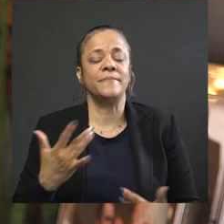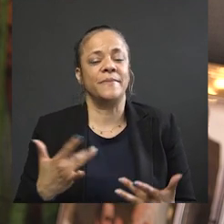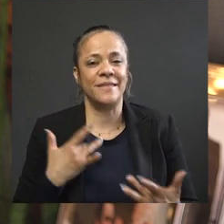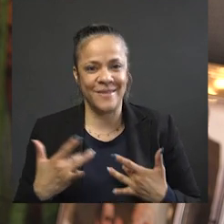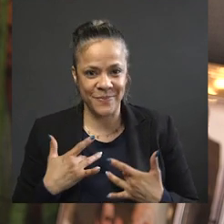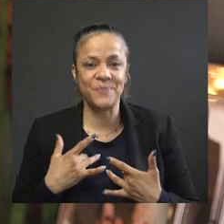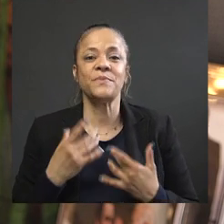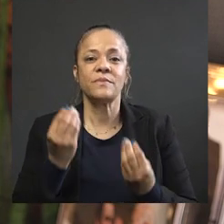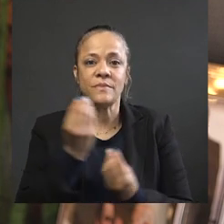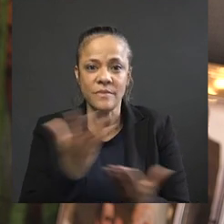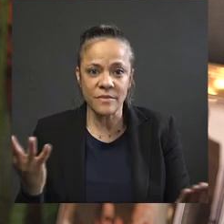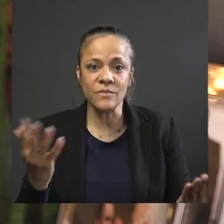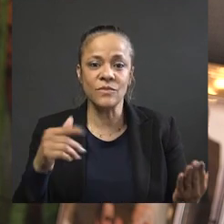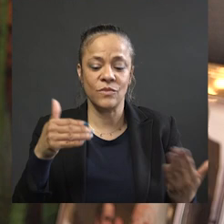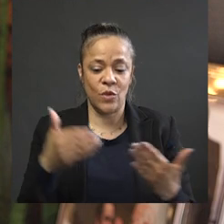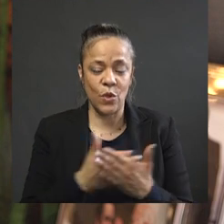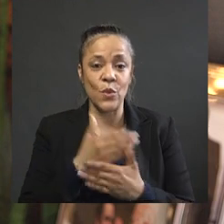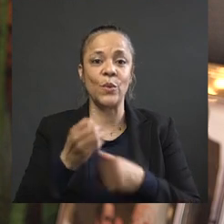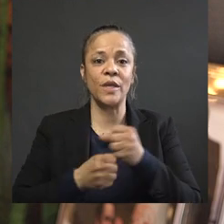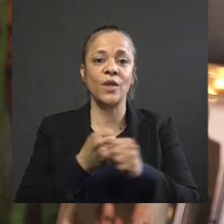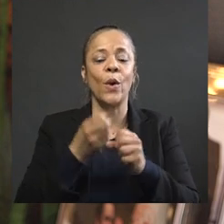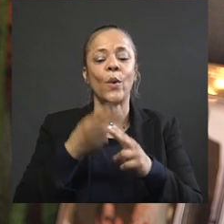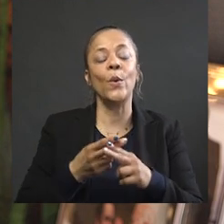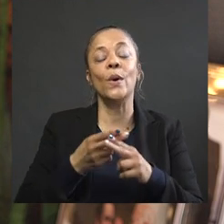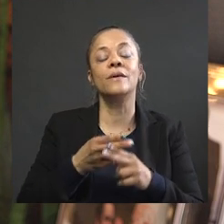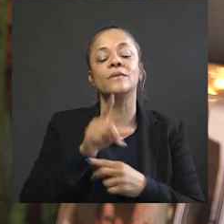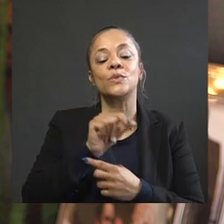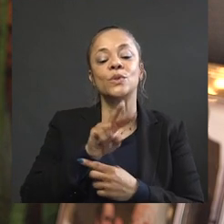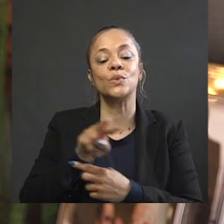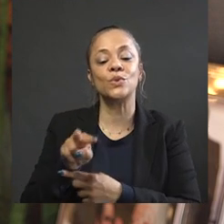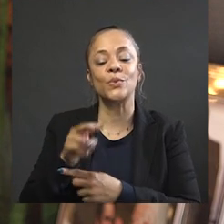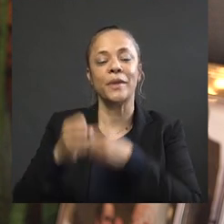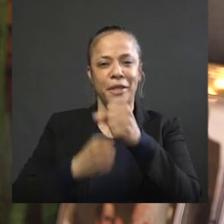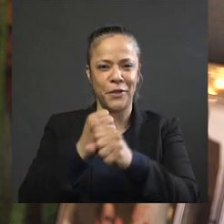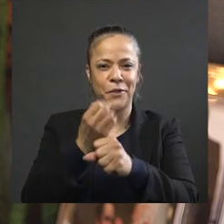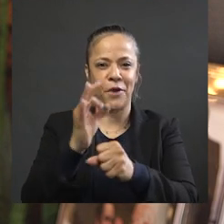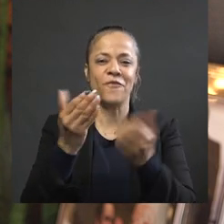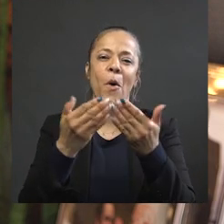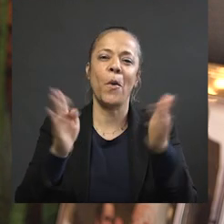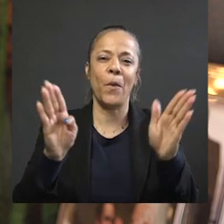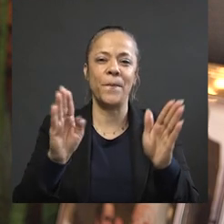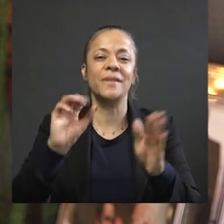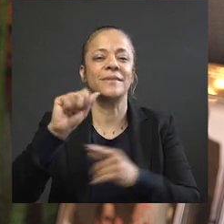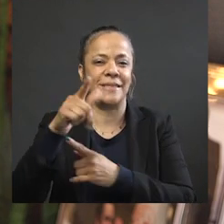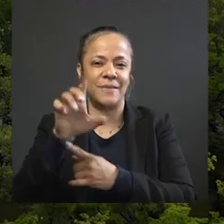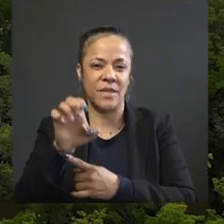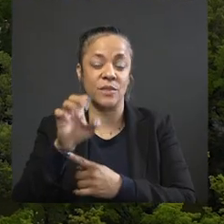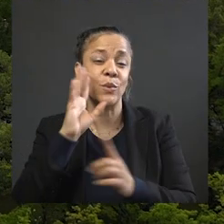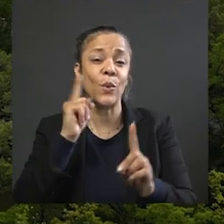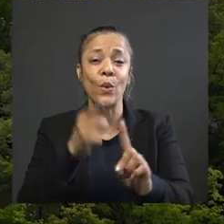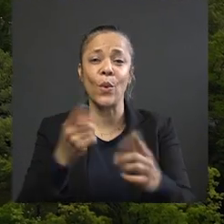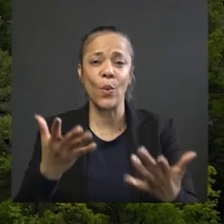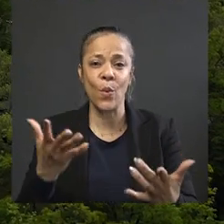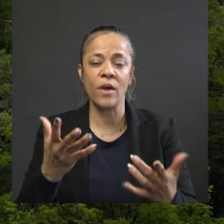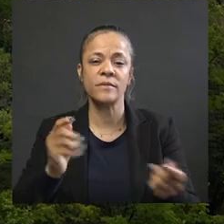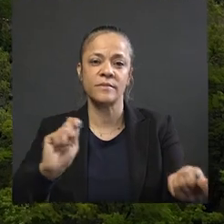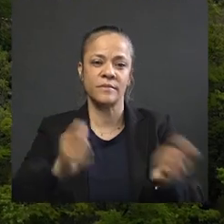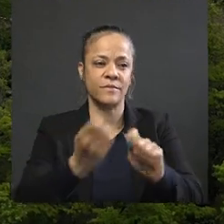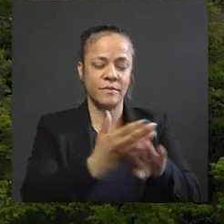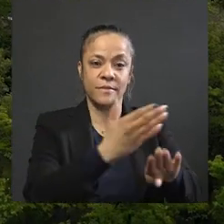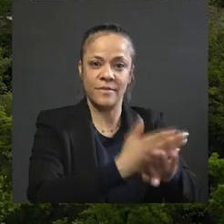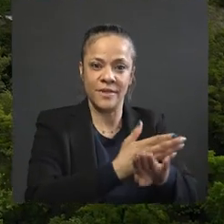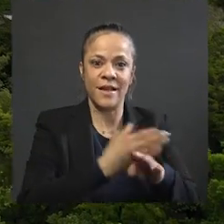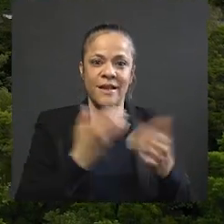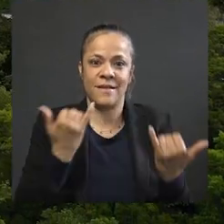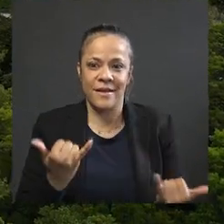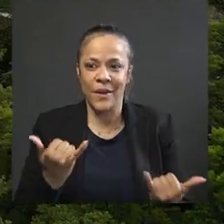That's why I'm pleased to announce the launch of a new year-long initiative in 2022 called the Year of Open Space. The goal is to reimagine existing